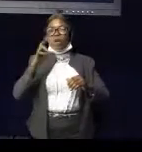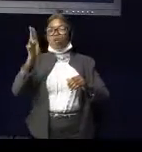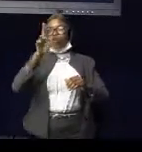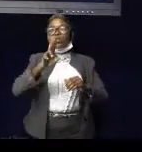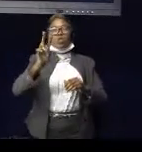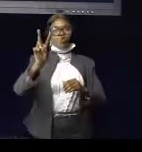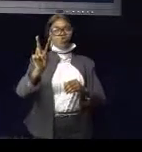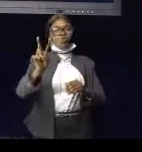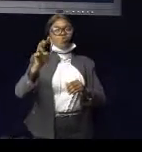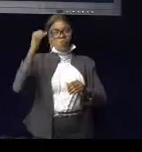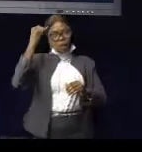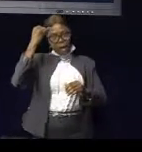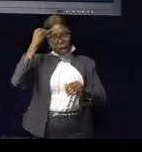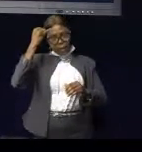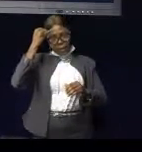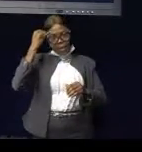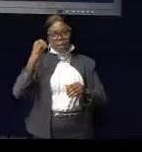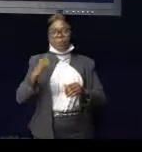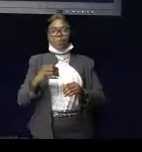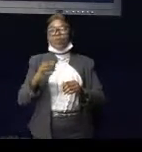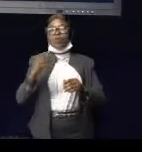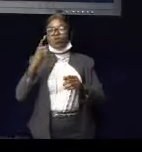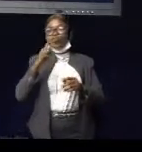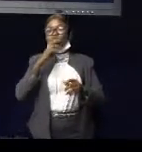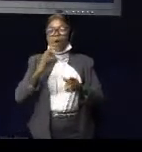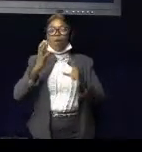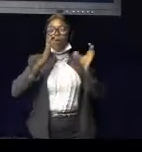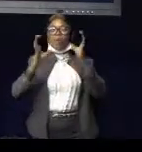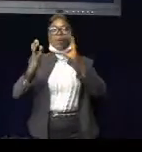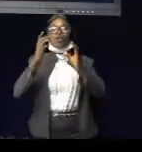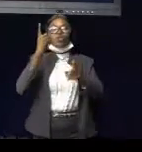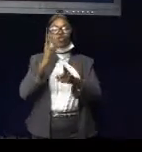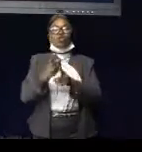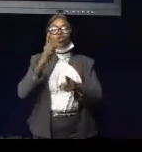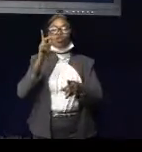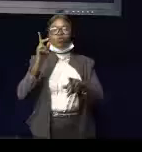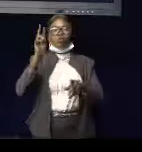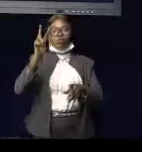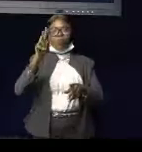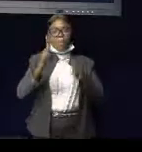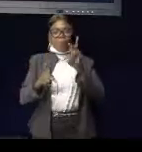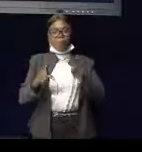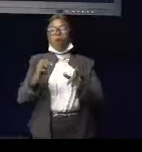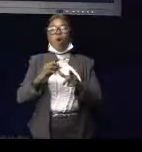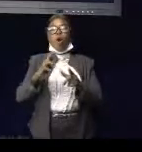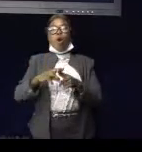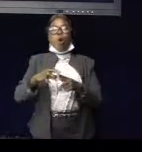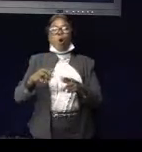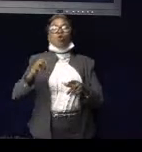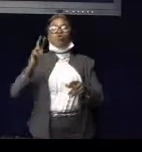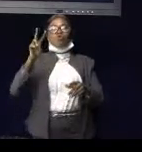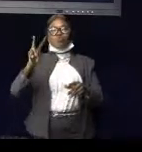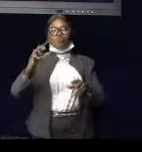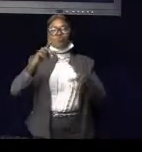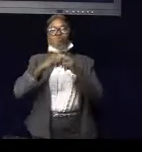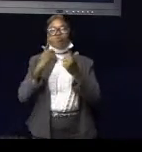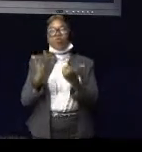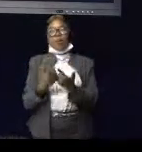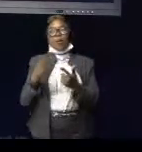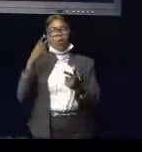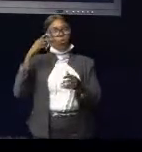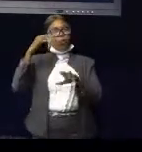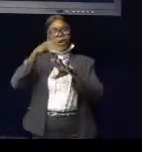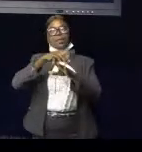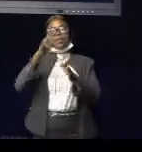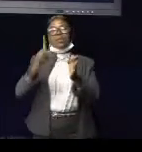or 2 ideas. We are comparing just 2 people or 2 things or 2 ideas or 2 groups. Look at